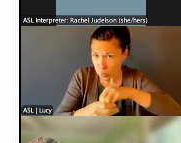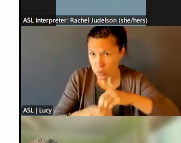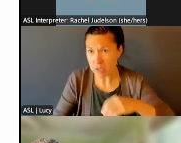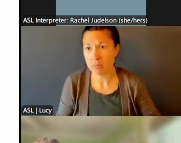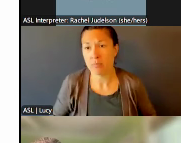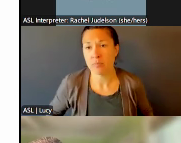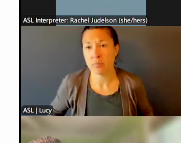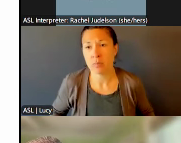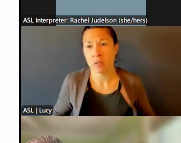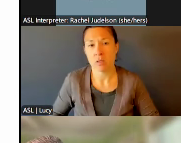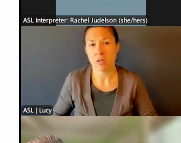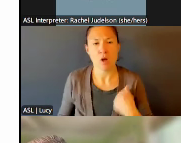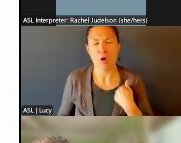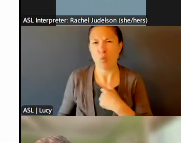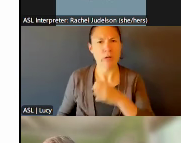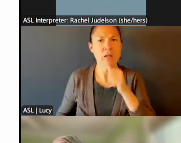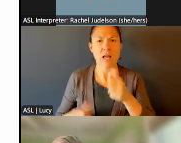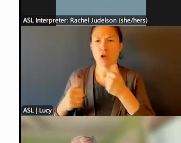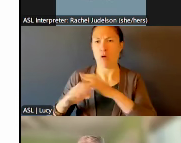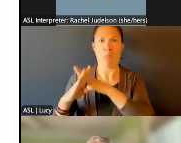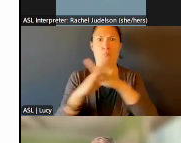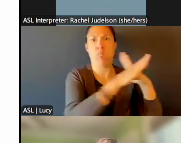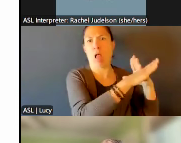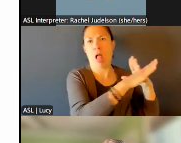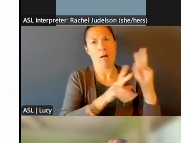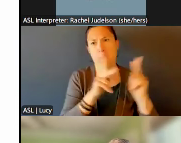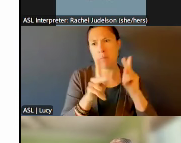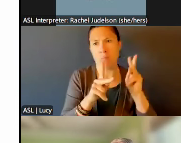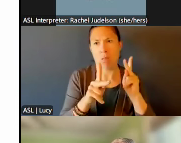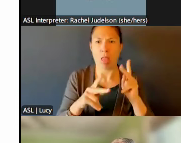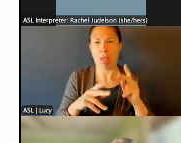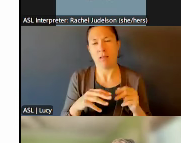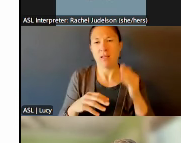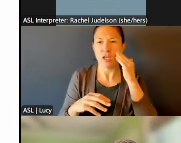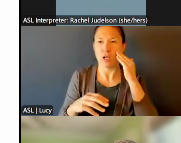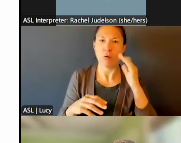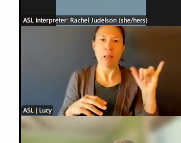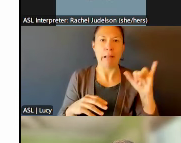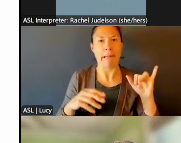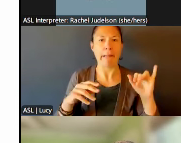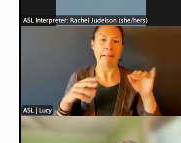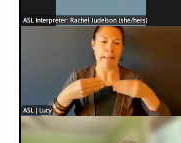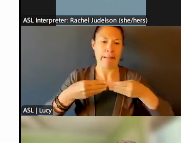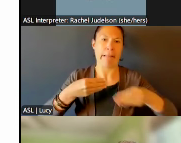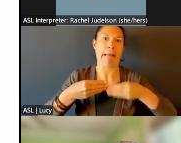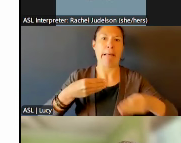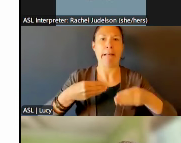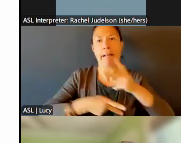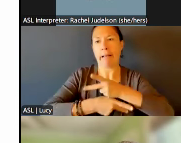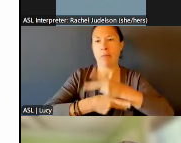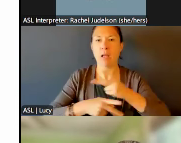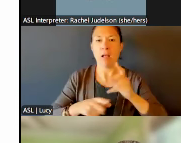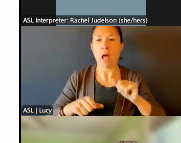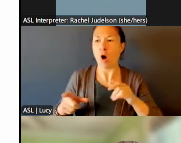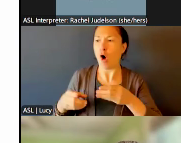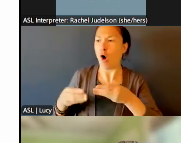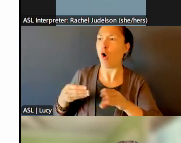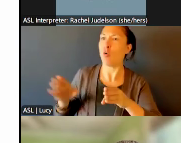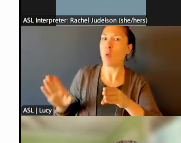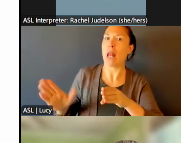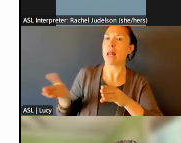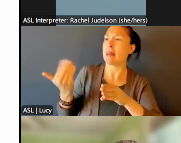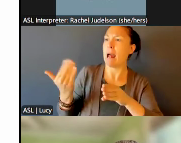want to be gatekeepers in deciding what counts as linguistics and what doesn't count as linguistics. And we're hoping as